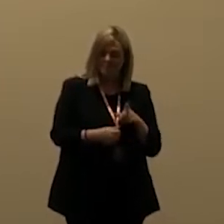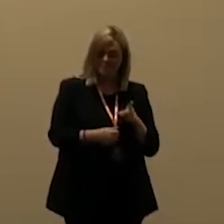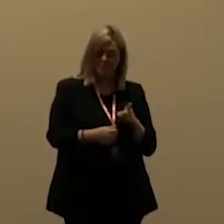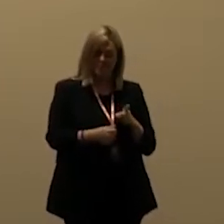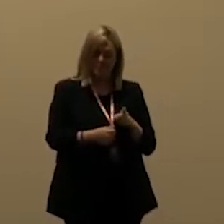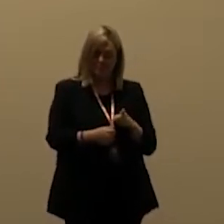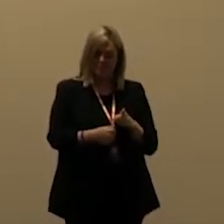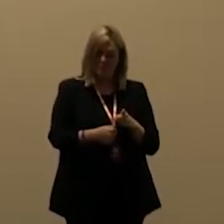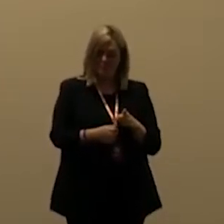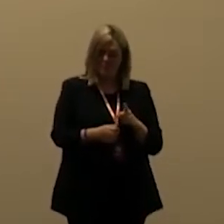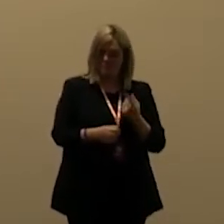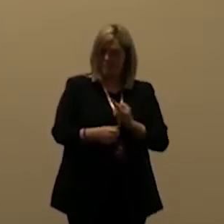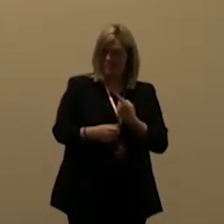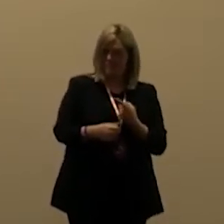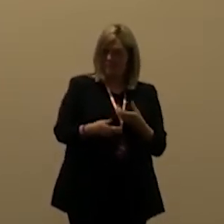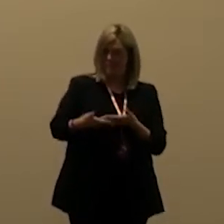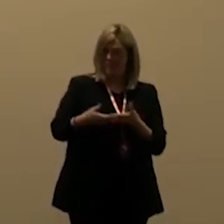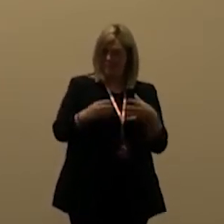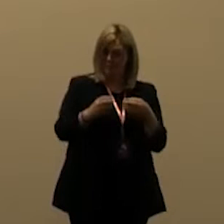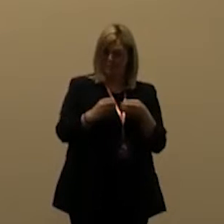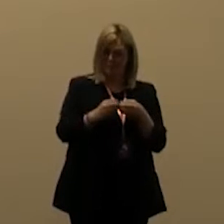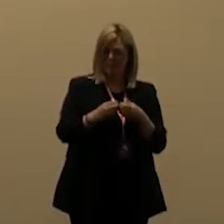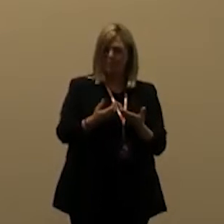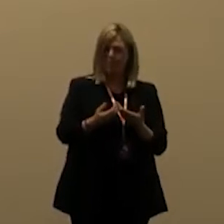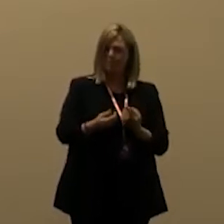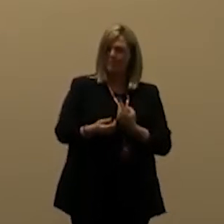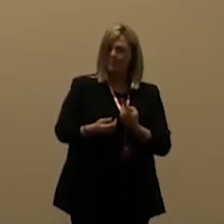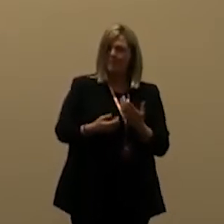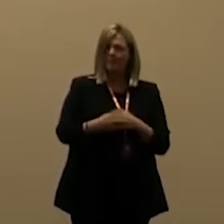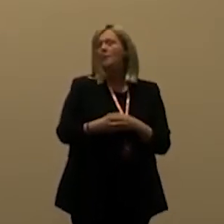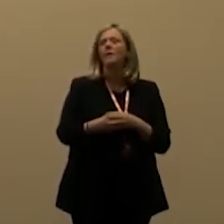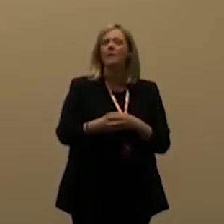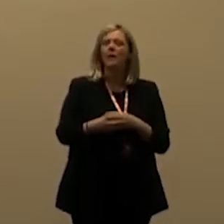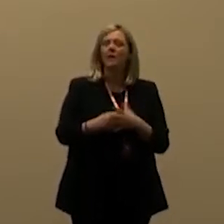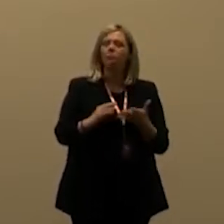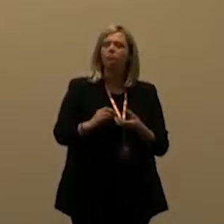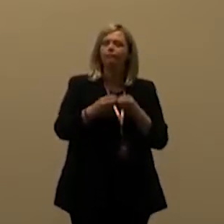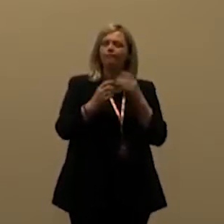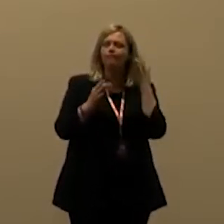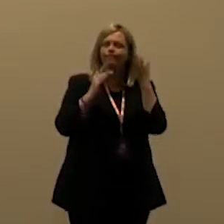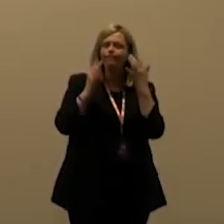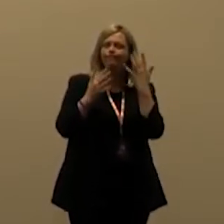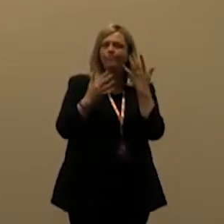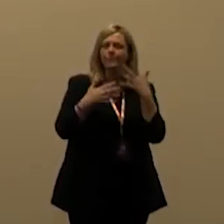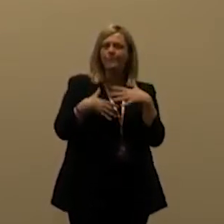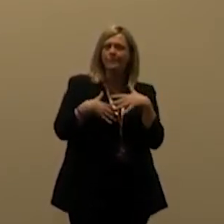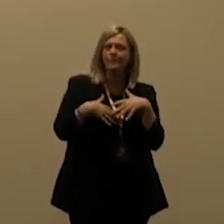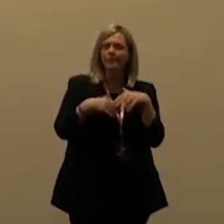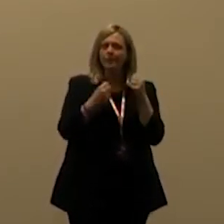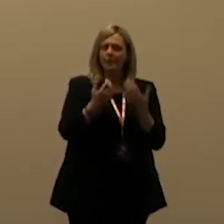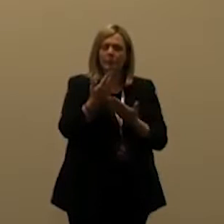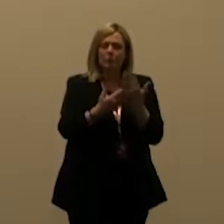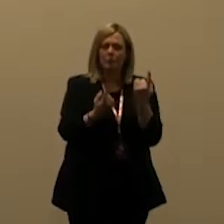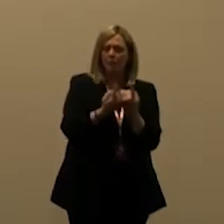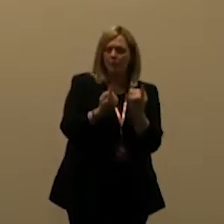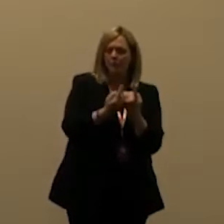from a baby boomer who was very much someone who thought up my ideas and started drafts on my own and